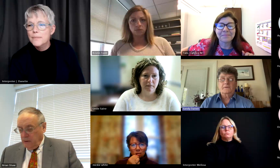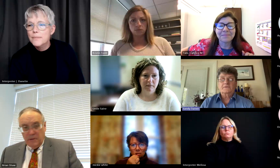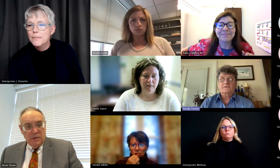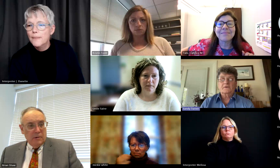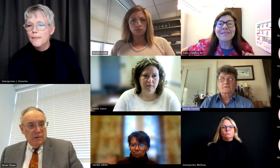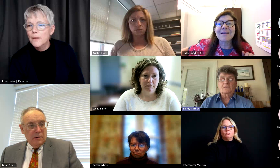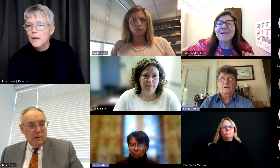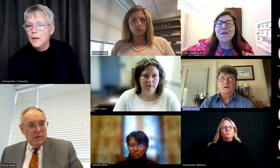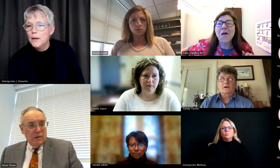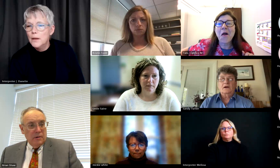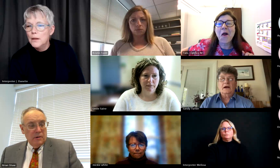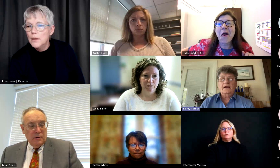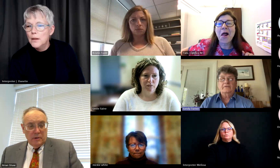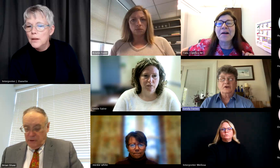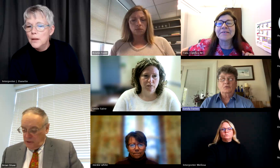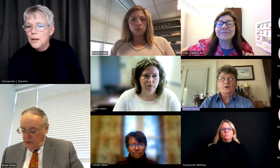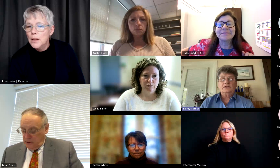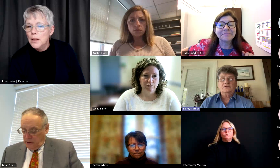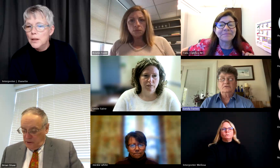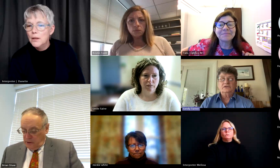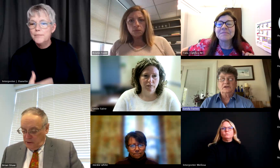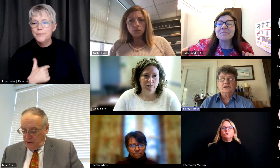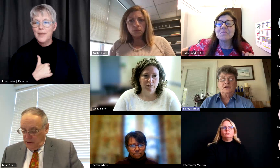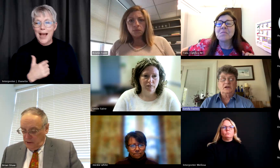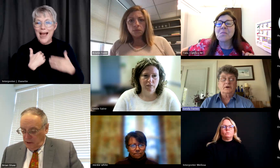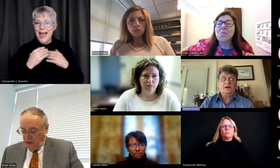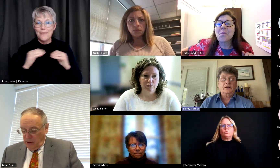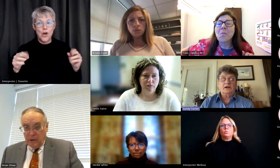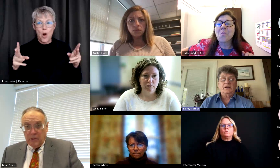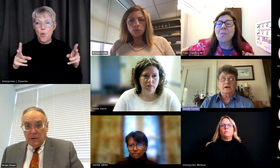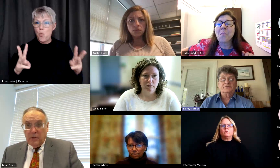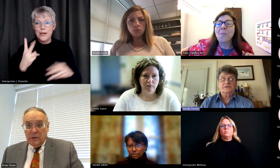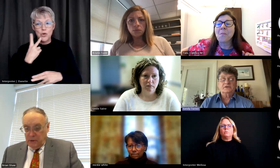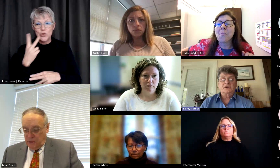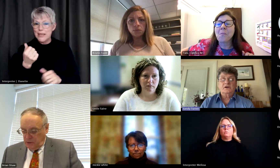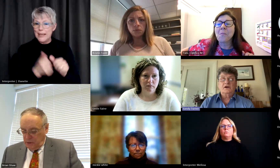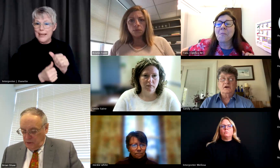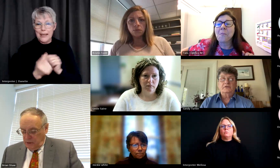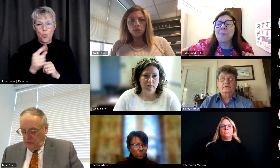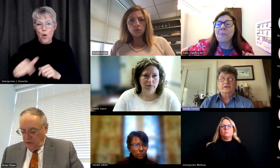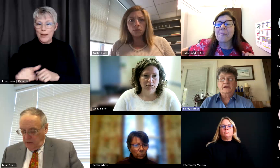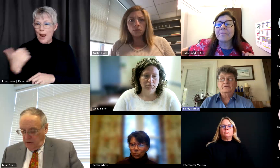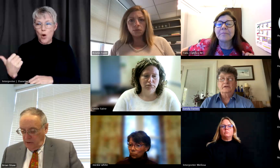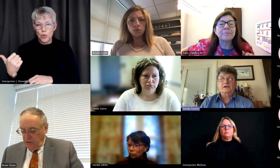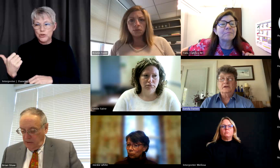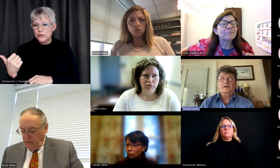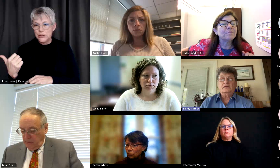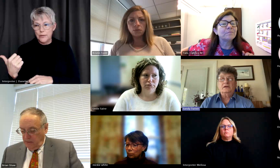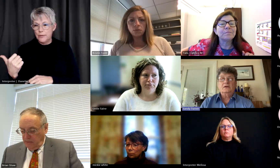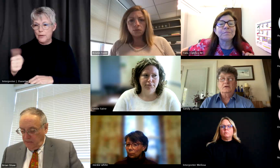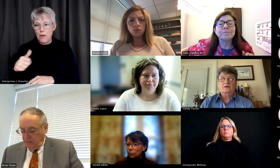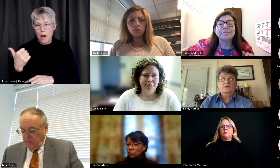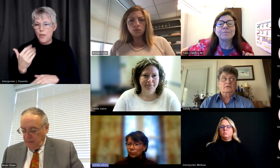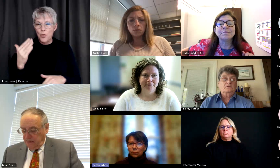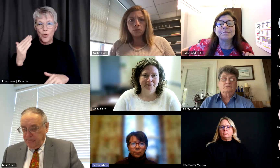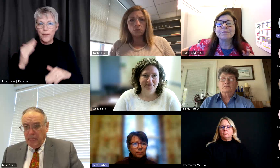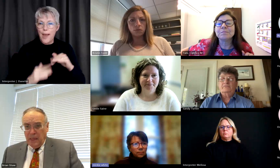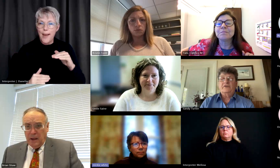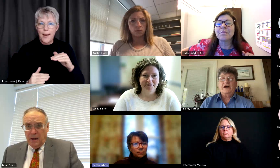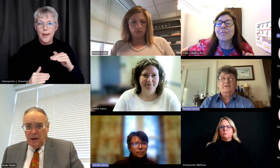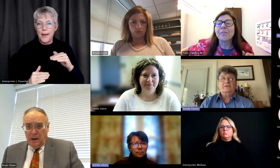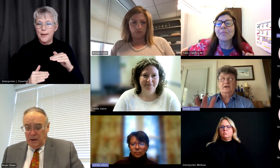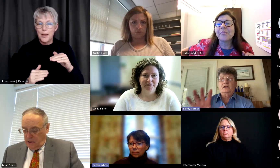Okay. So I have no way to see anybody else other than the.